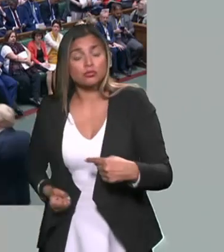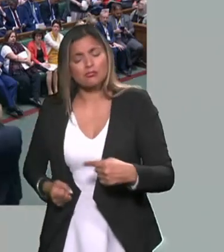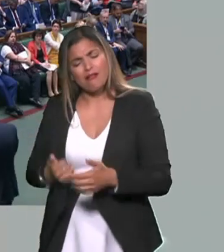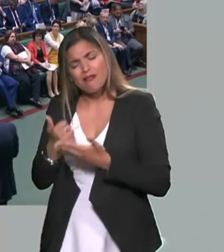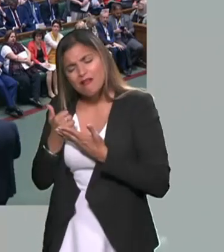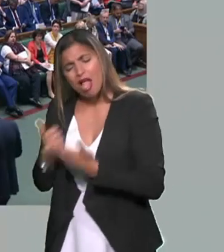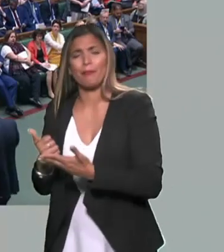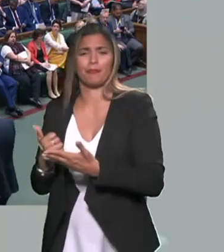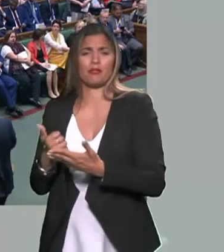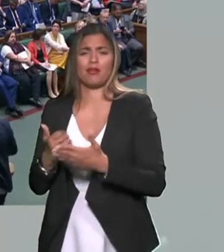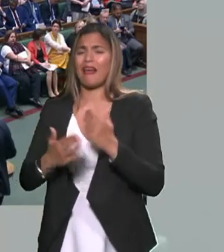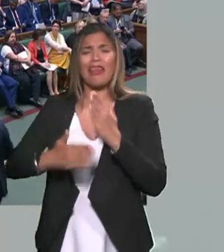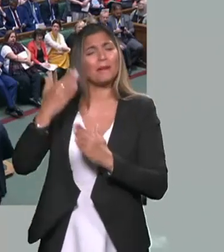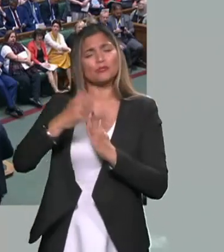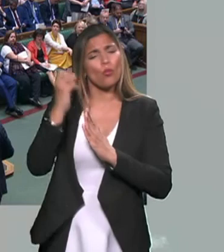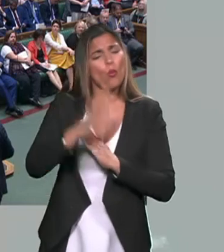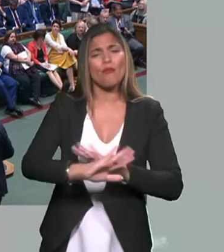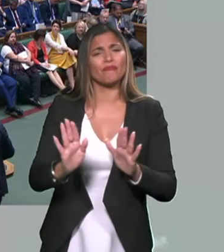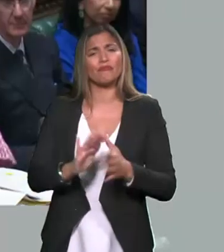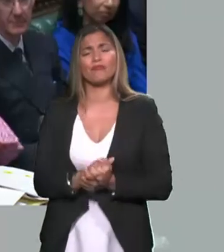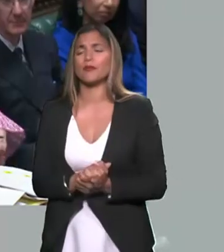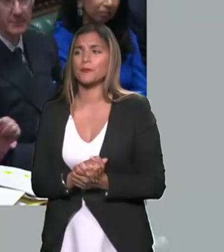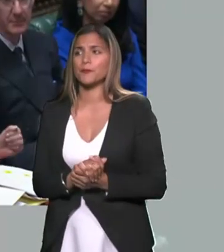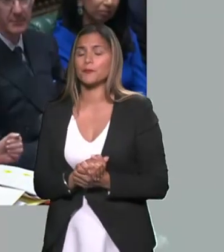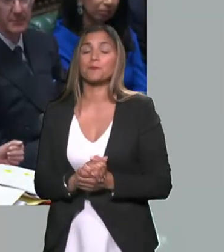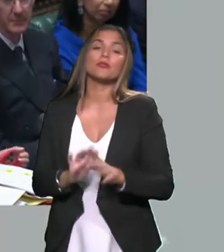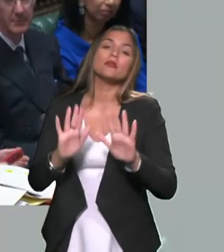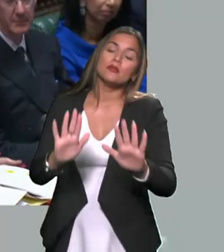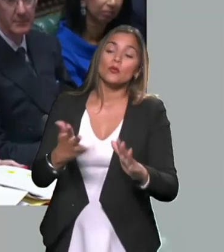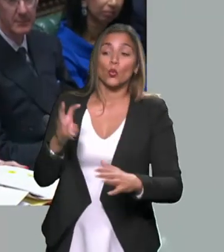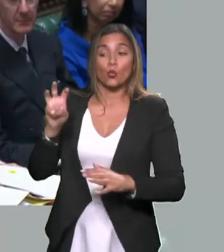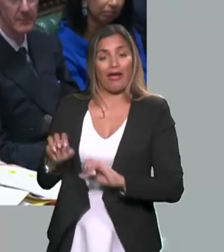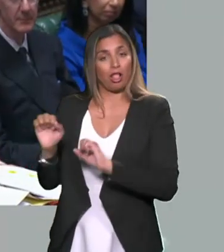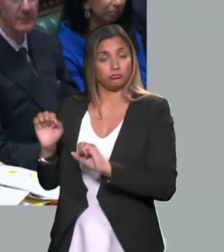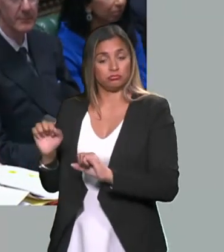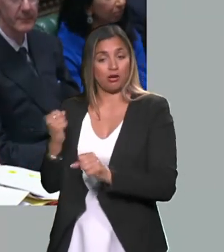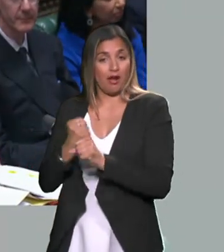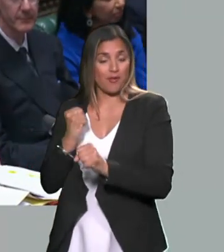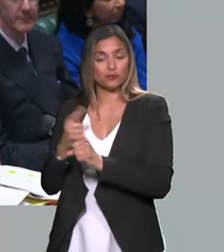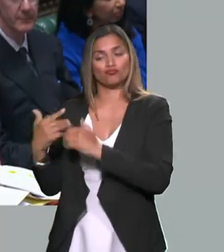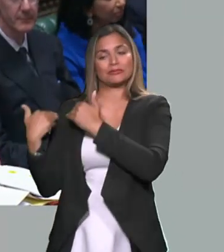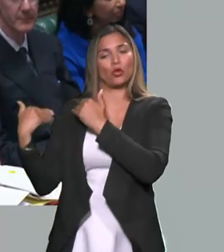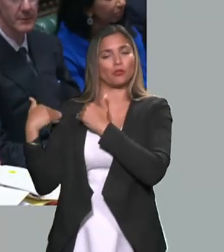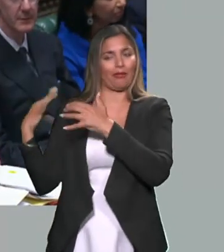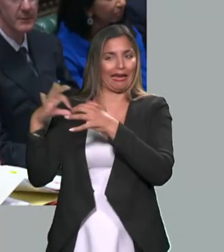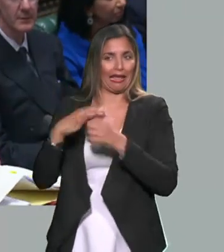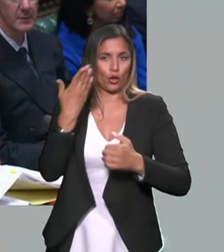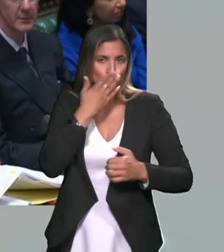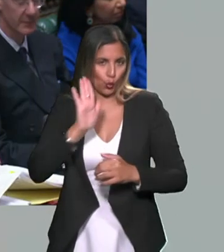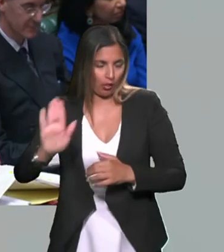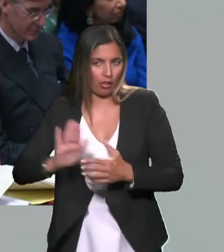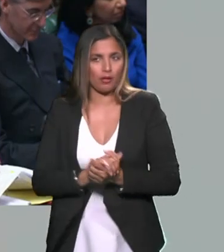Yeah. Prime Minister. Mr. Speaker, of course, the Labour government in Wales is responsible for schools, but what we have been doing, is not